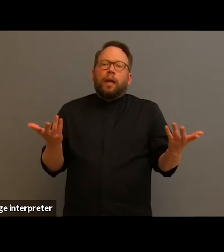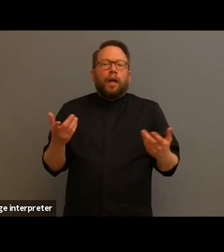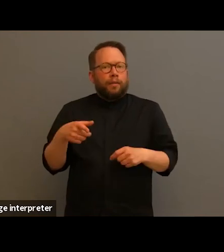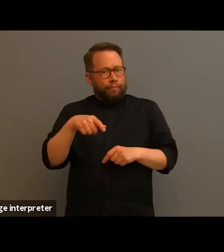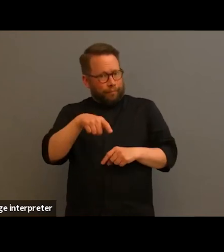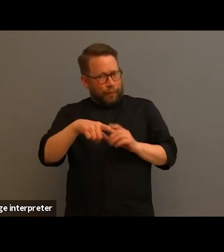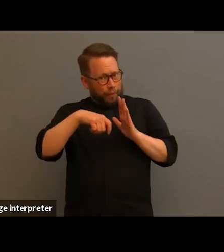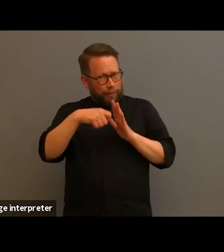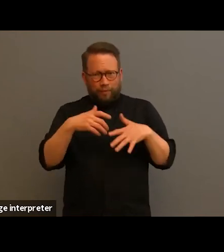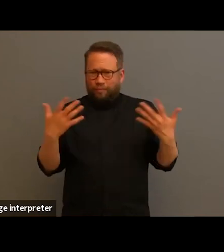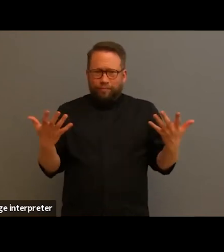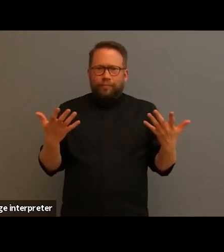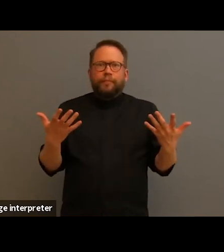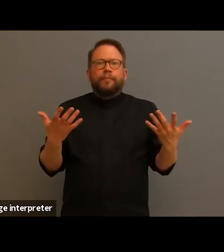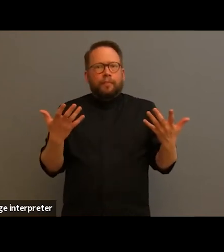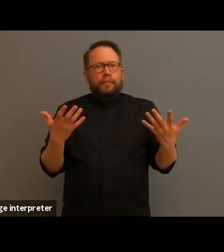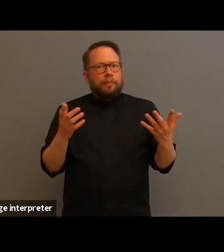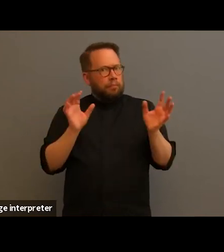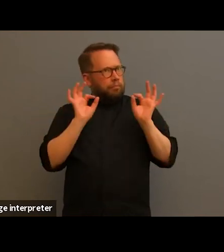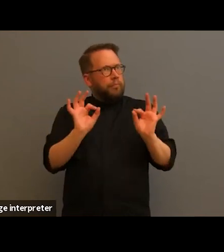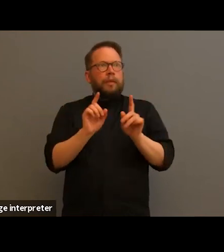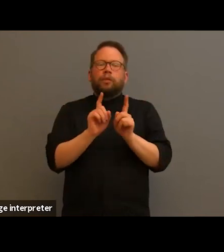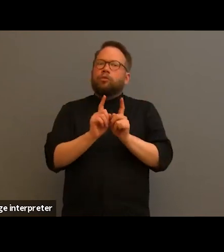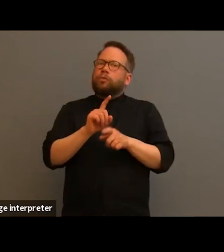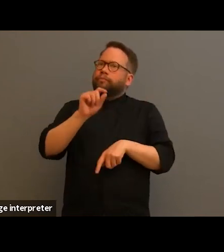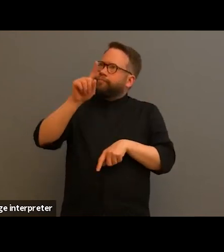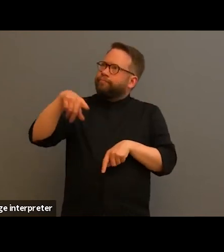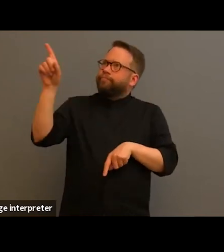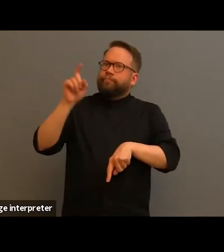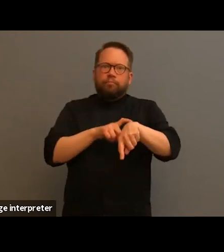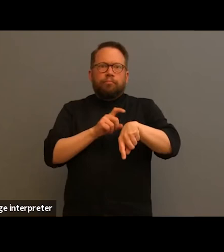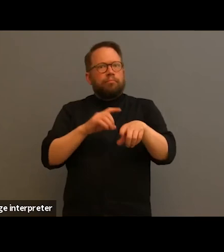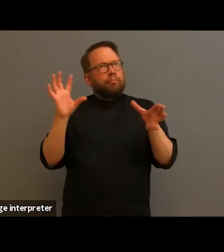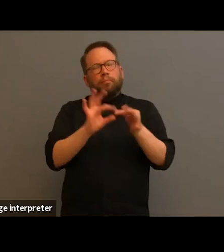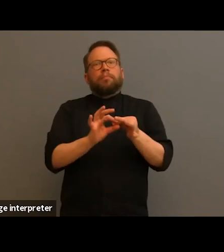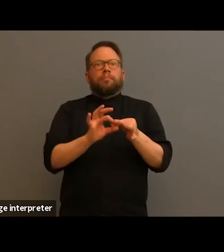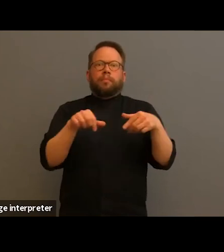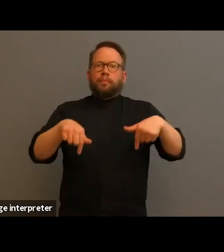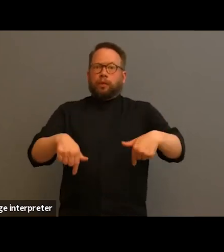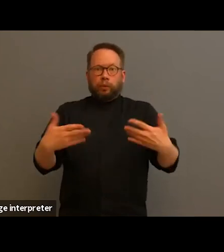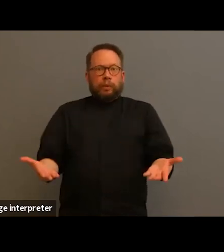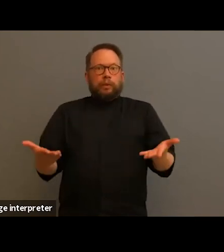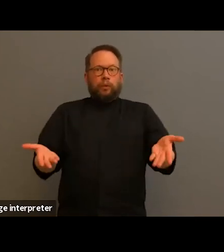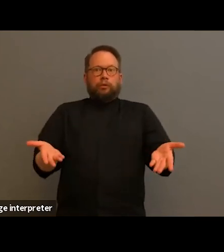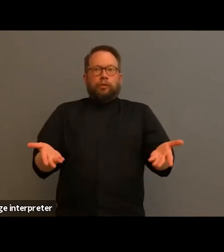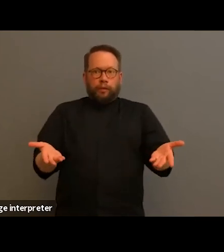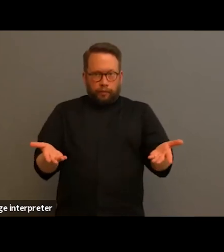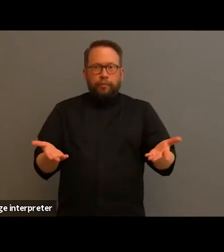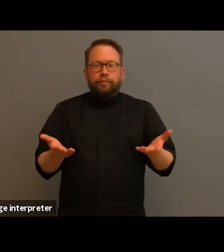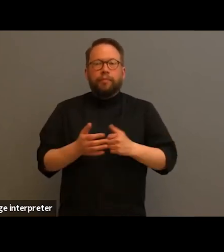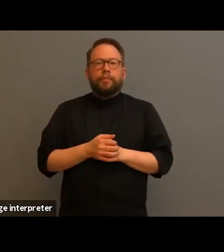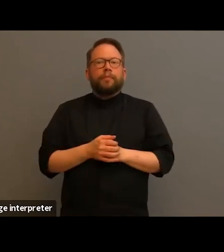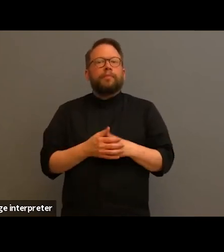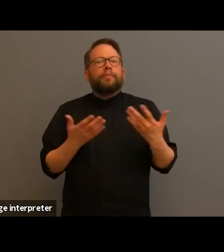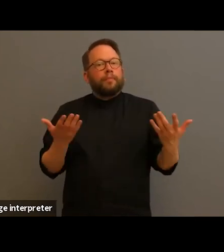CRPD committees in their drafting of a new, very important general comment on Article 27, the right